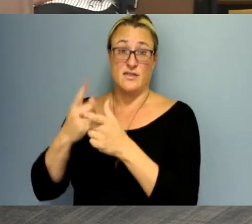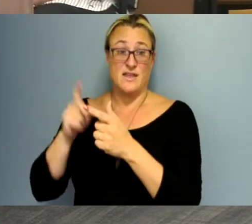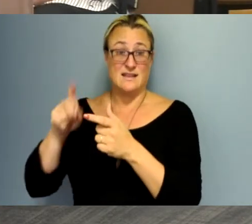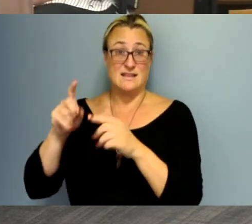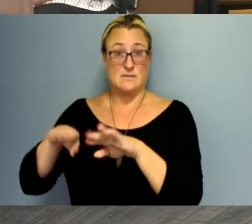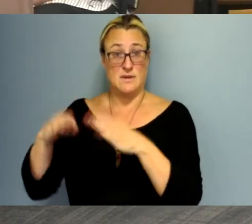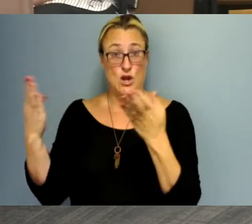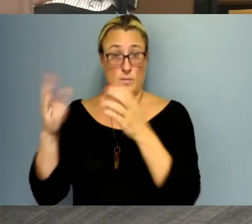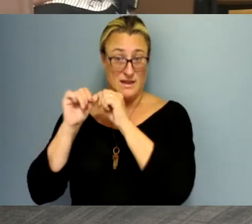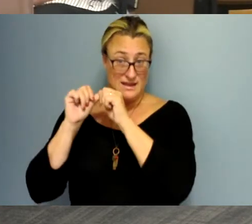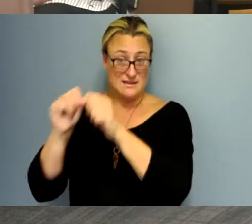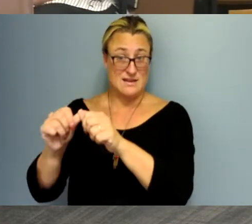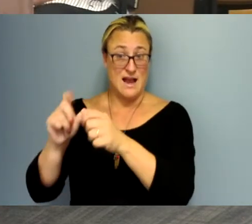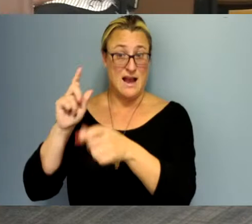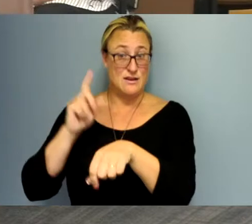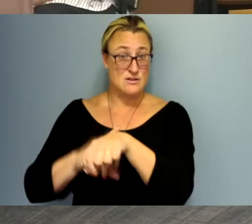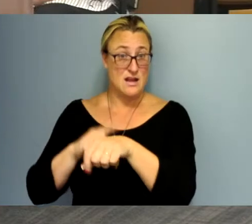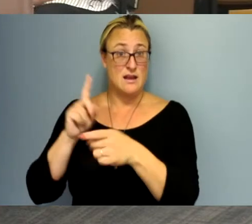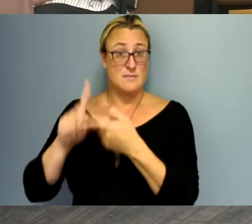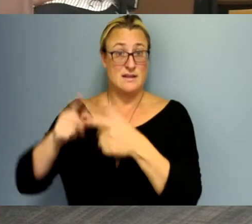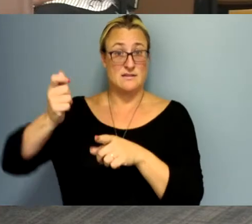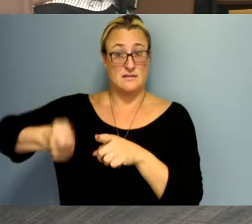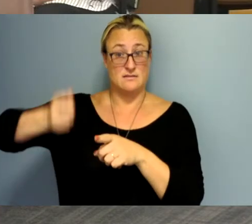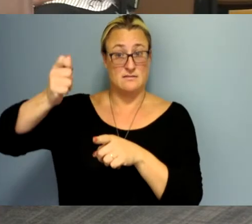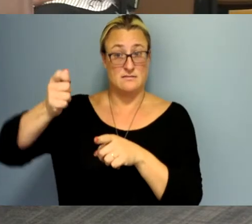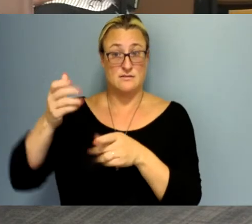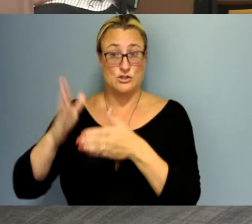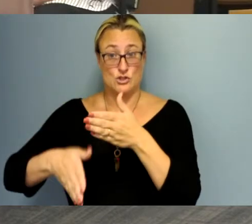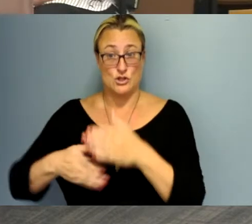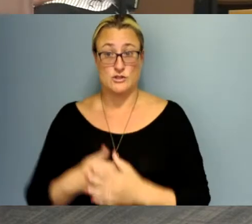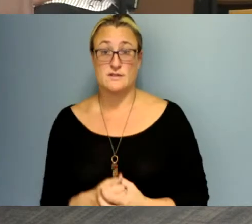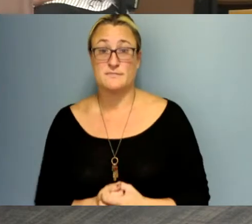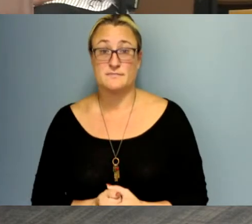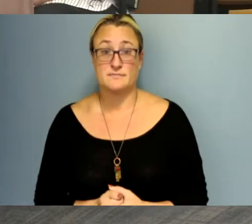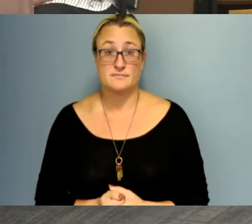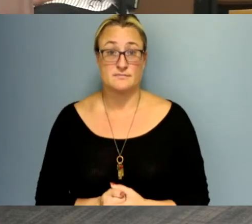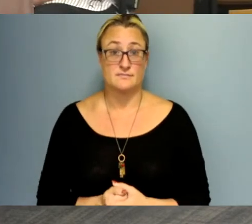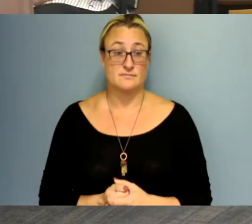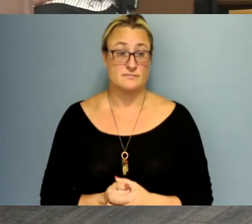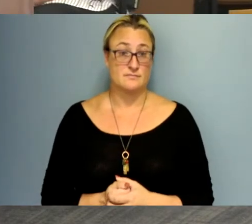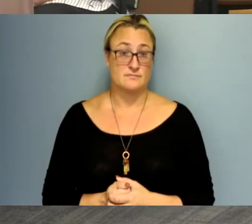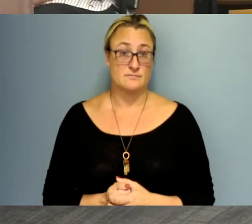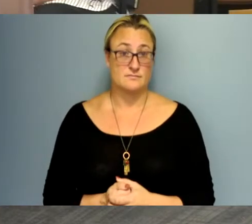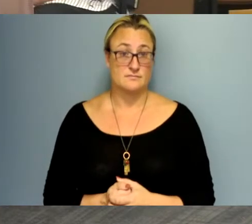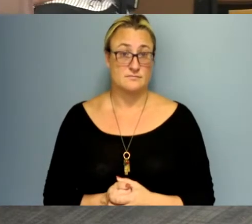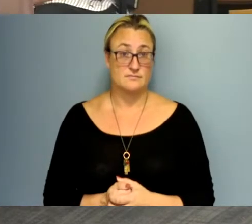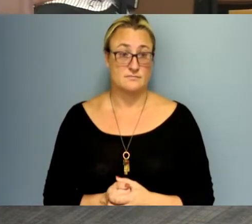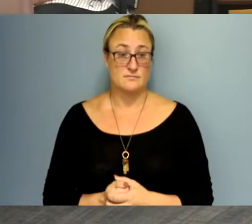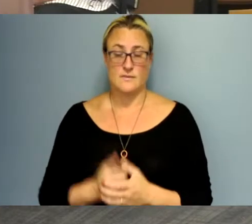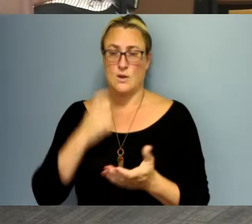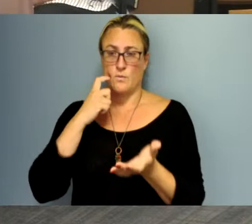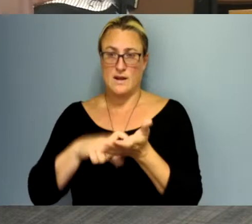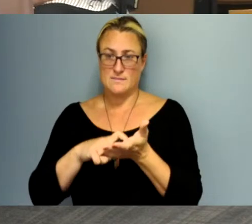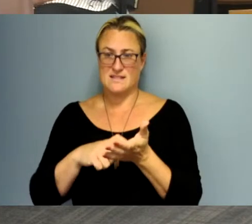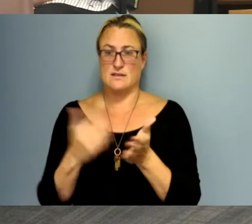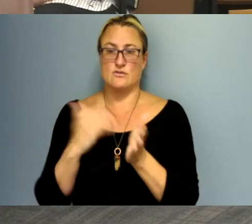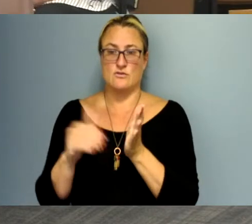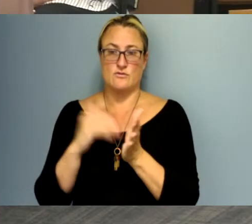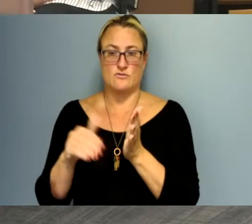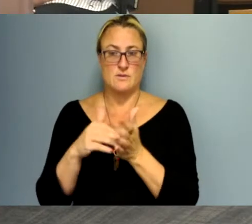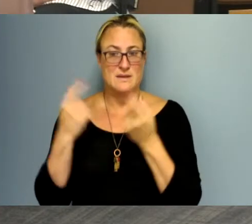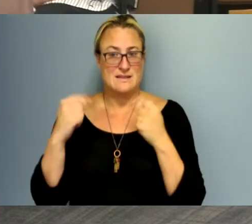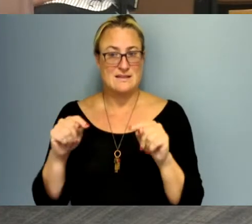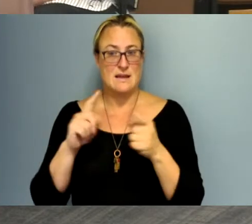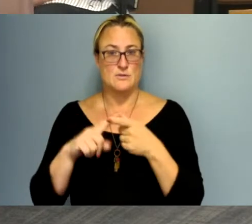time until that gavel goes, meeting is adjourned. What I'm seeing is repeated attempts to intimidate